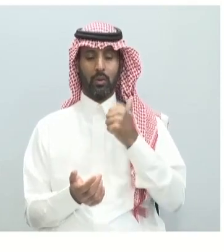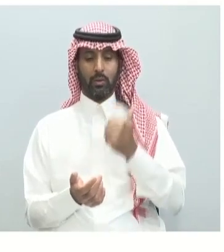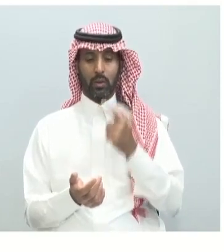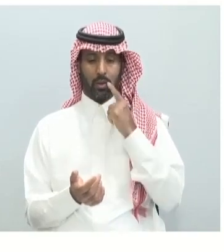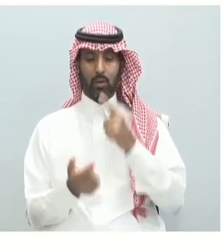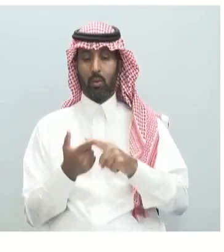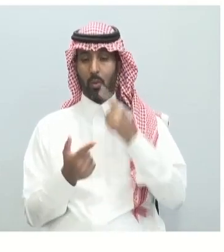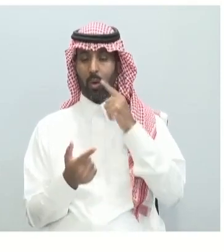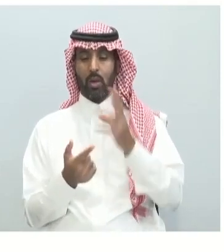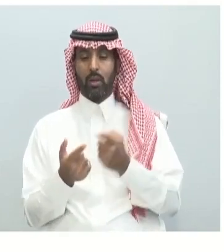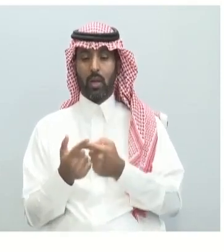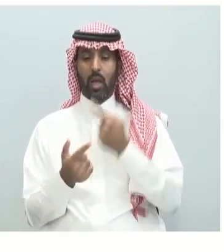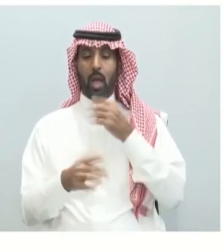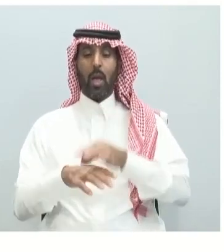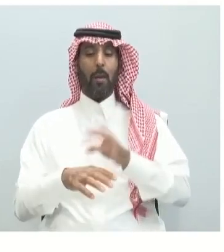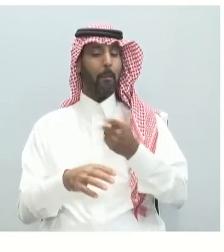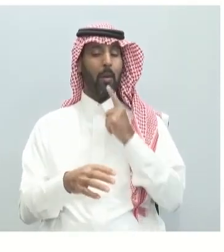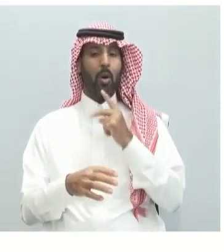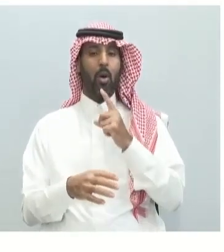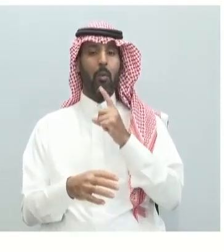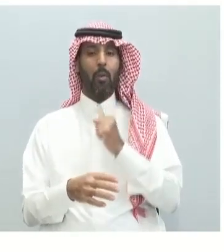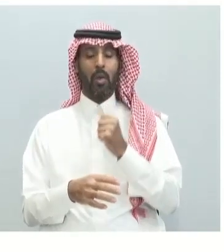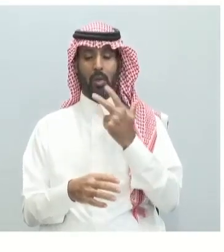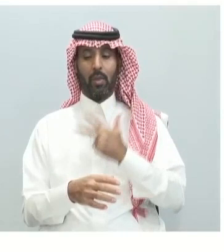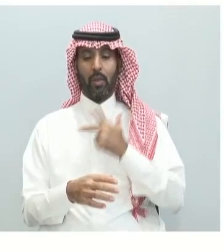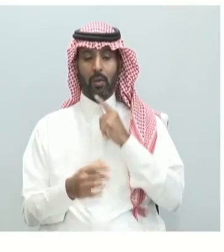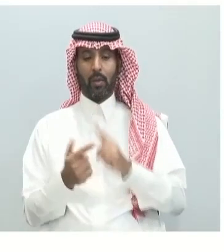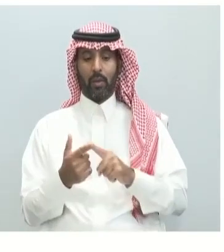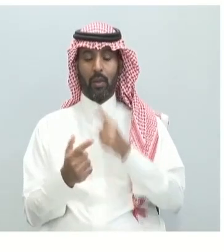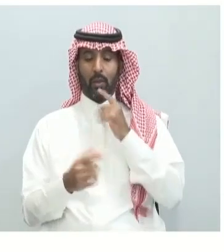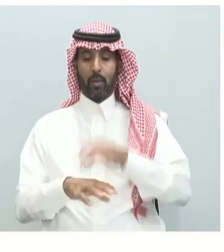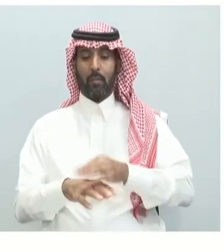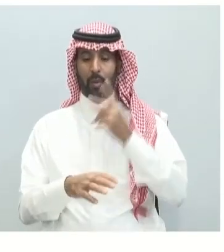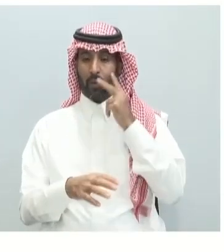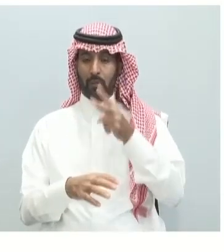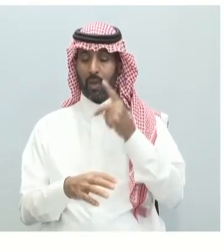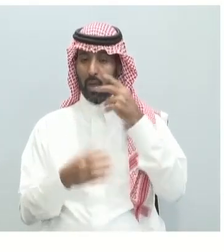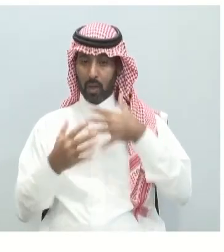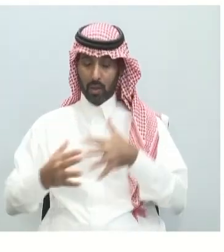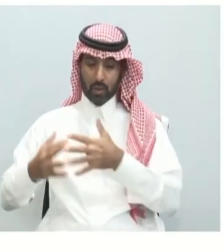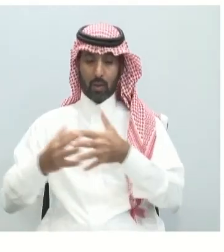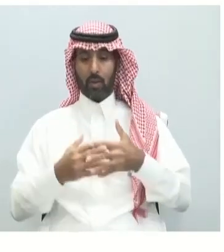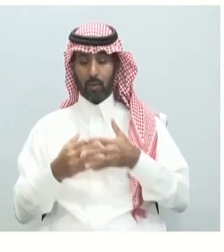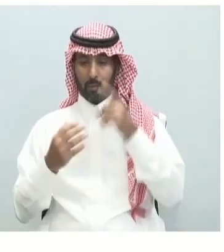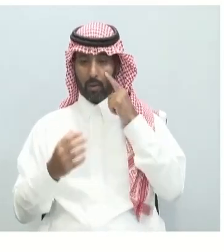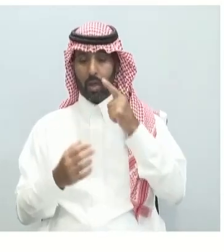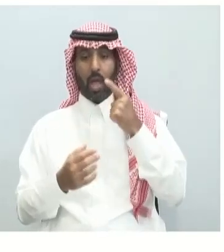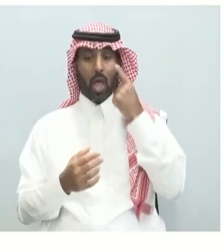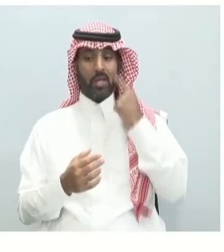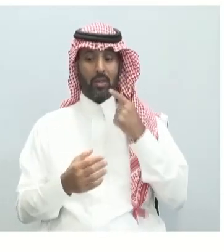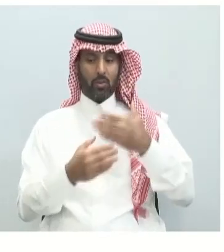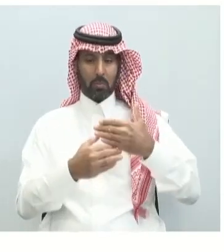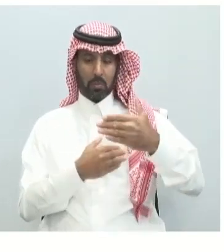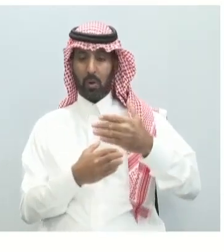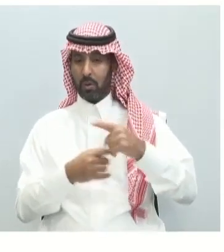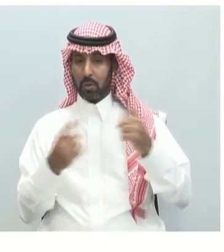180,000 people in the US living off the grid. In 2006, 180,000 living off the grid. At that time,